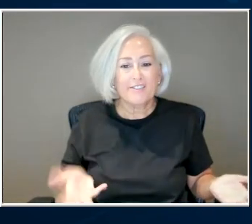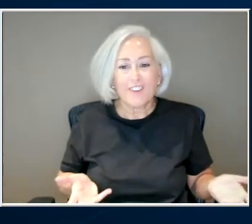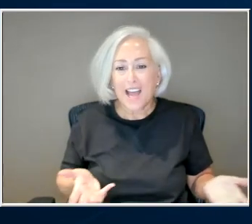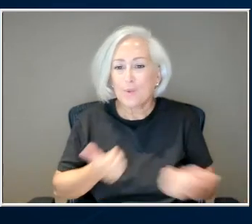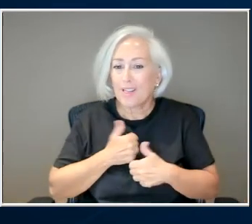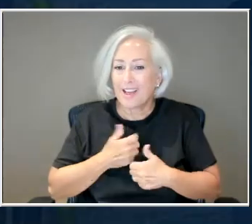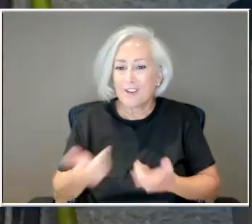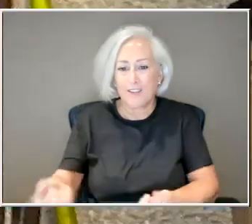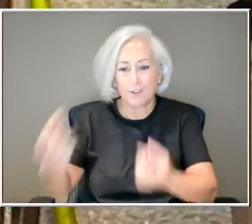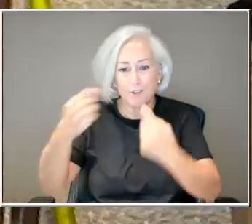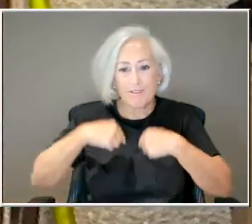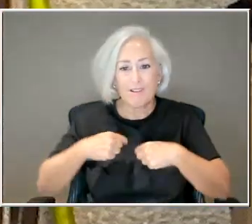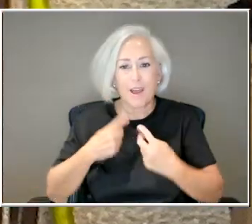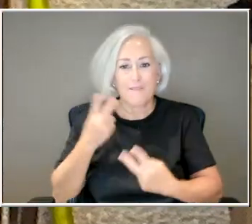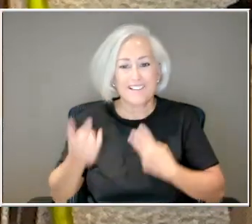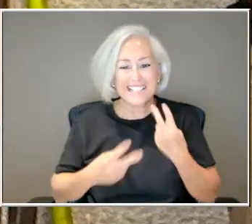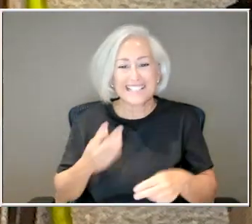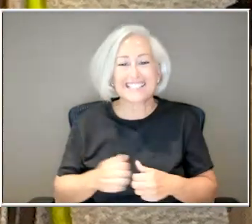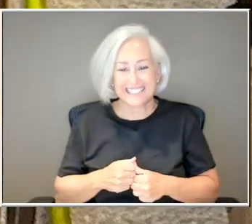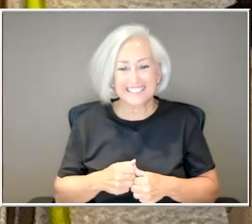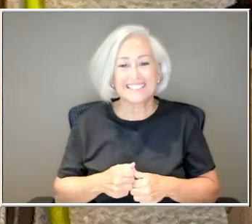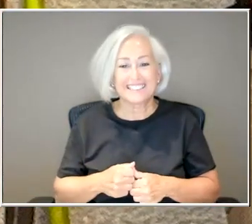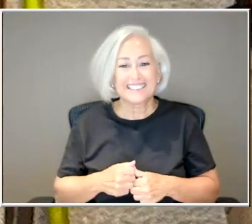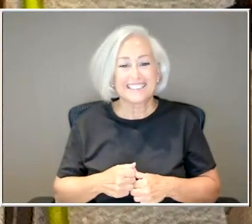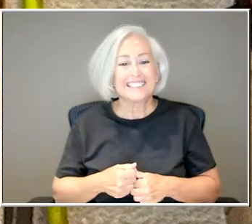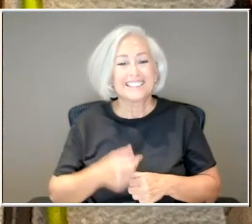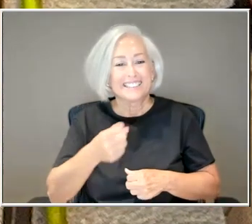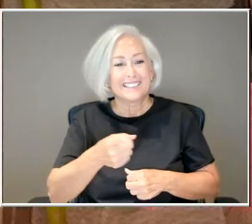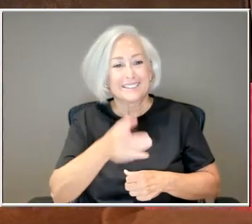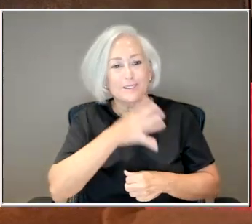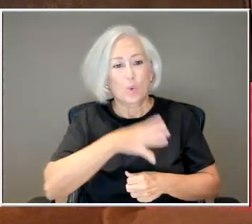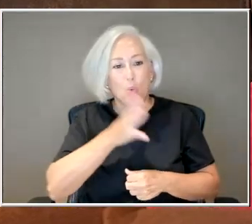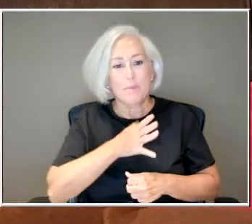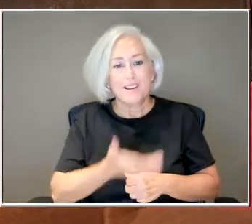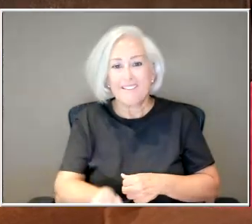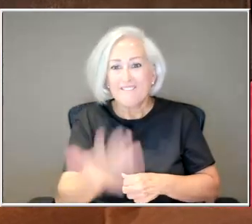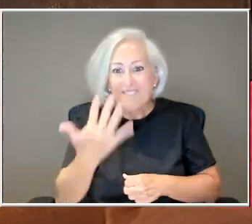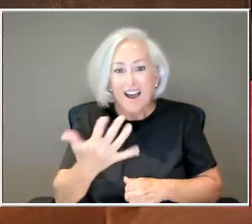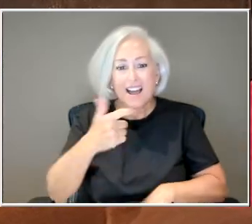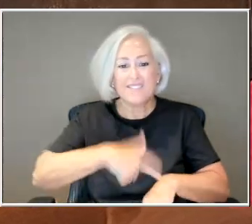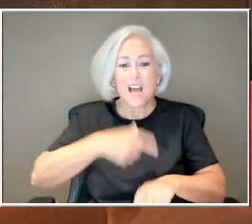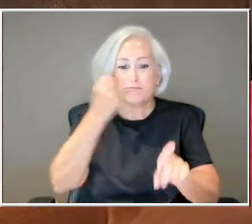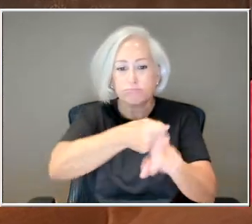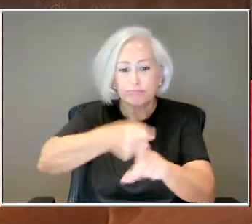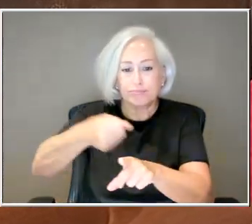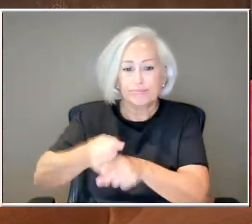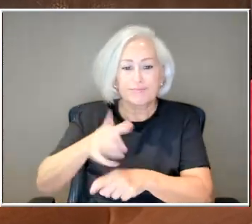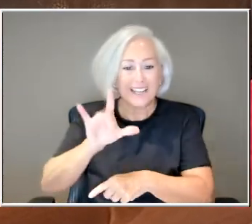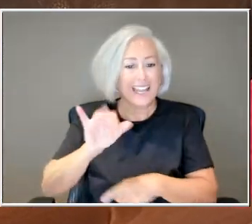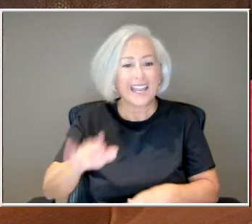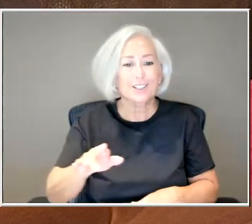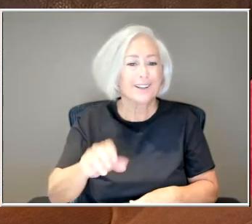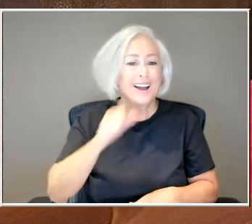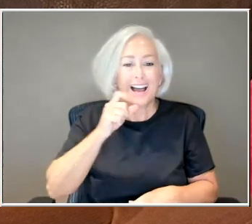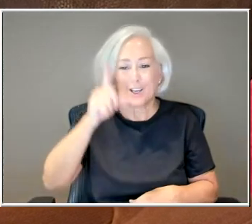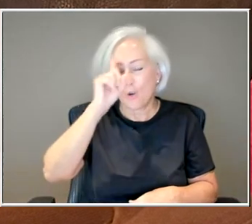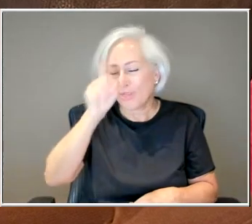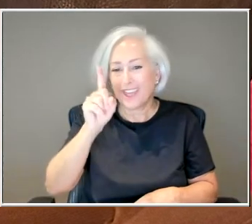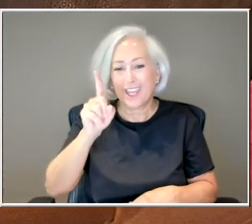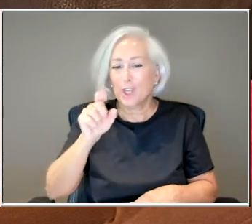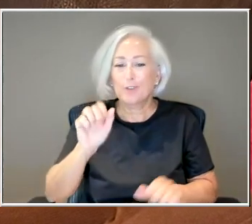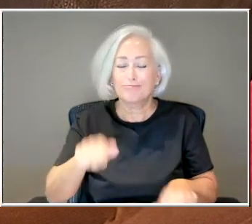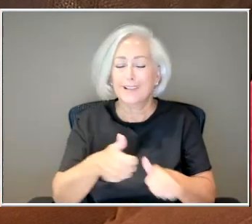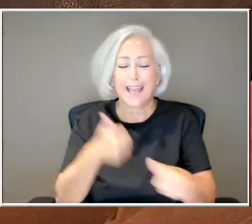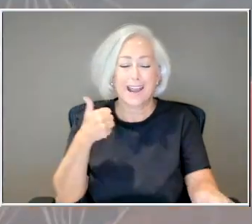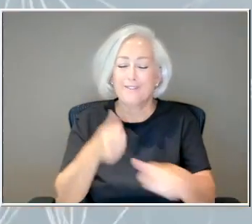up here. Yeah, you're dealing with a woman who's battled 5 rounds of cancer. I don't think you're gonna keep her away anytime soon. It's